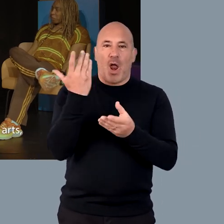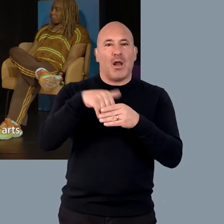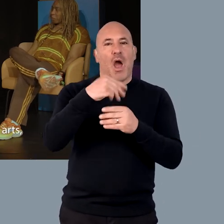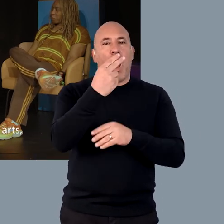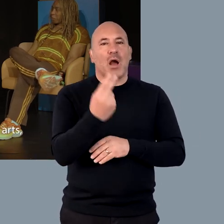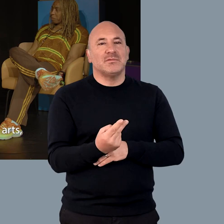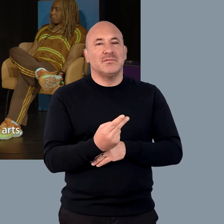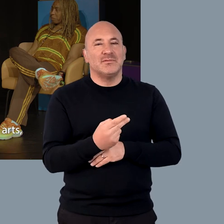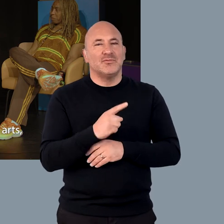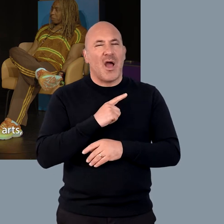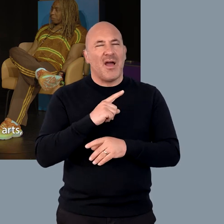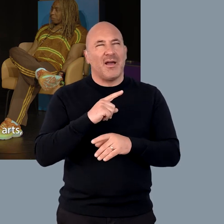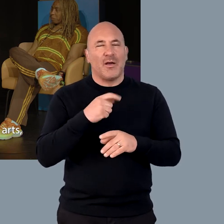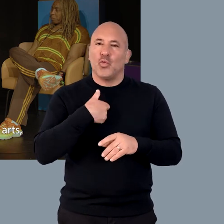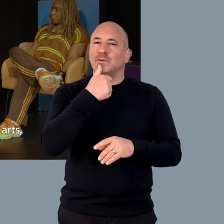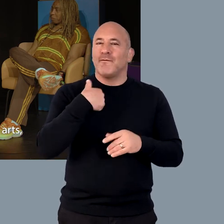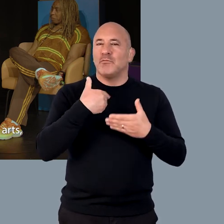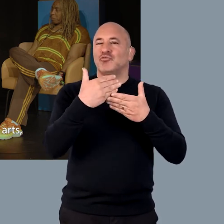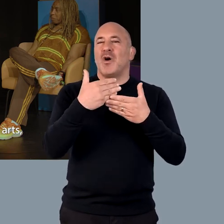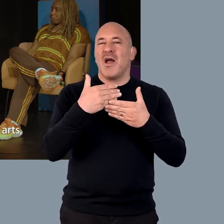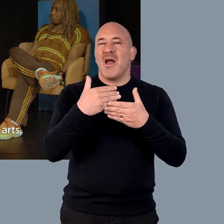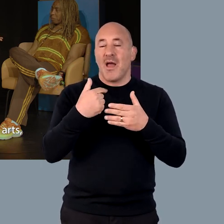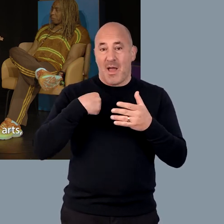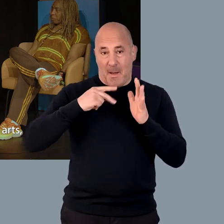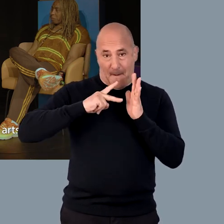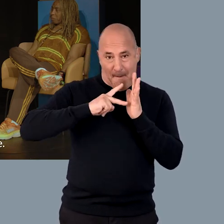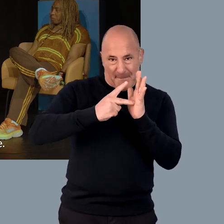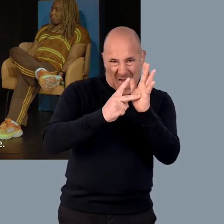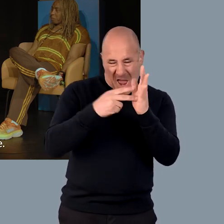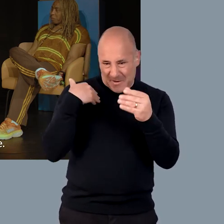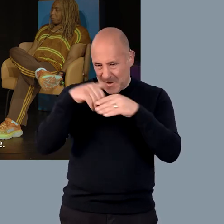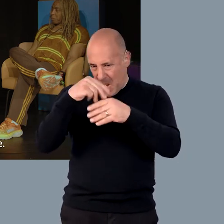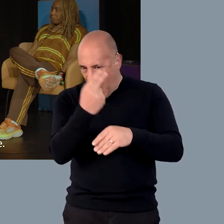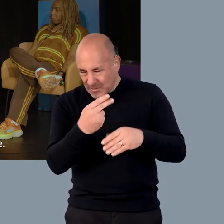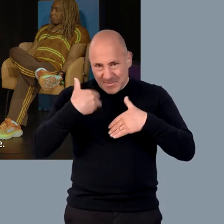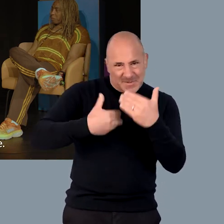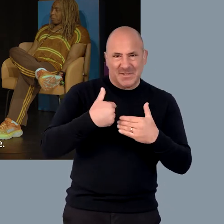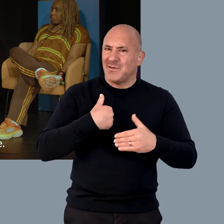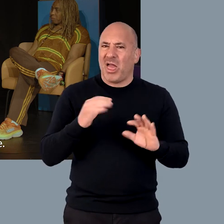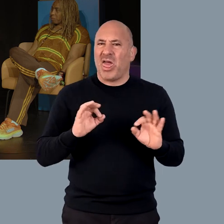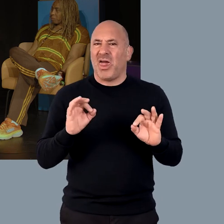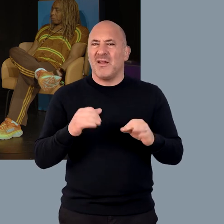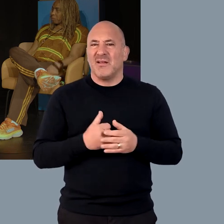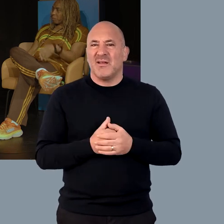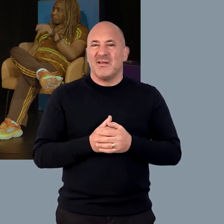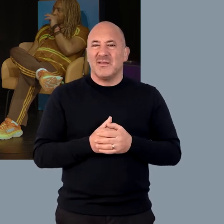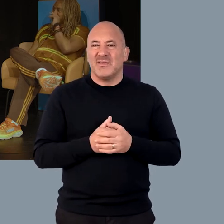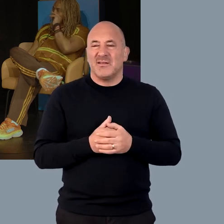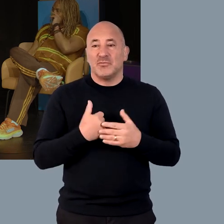I feel like that can be useful. And I didn't plan to be in the arts per se.